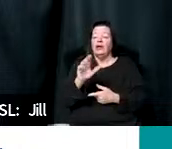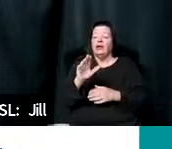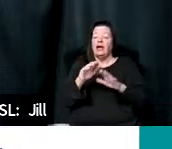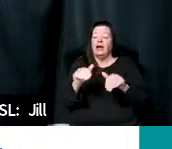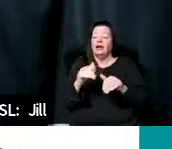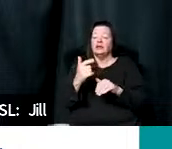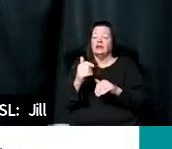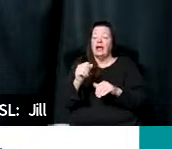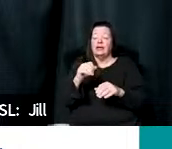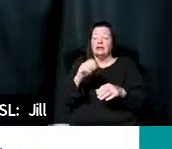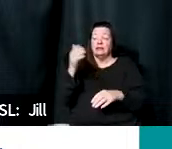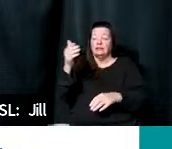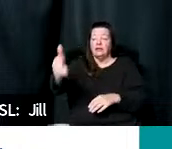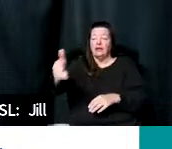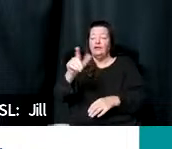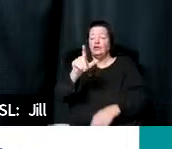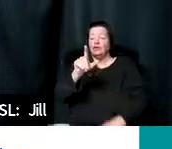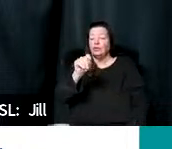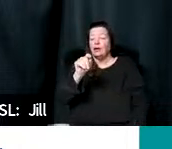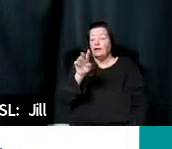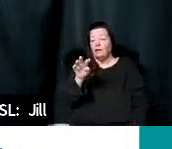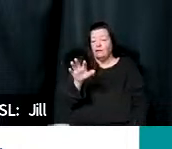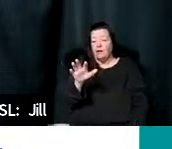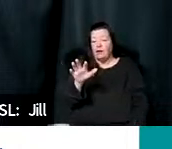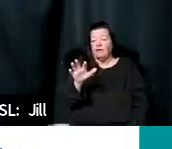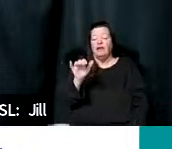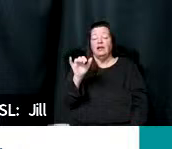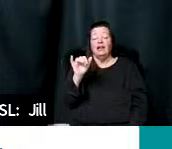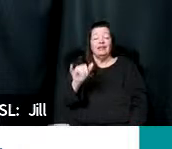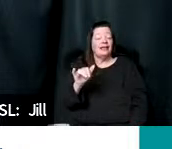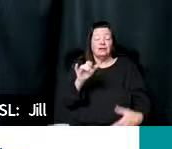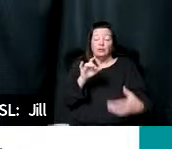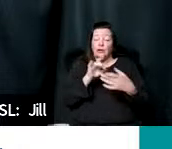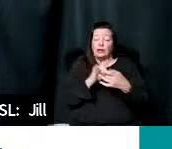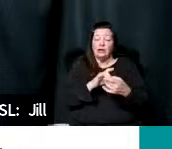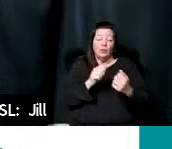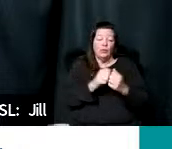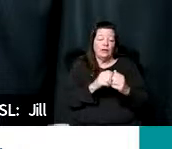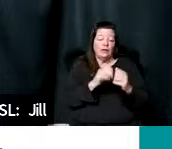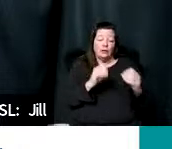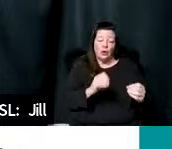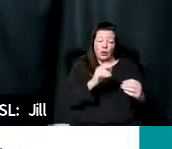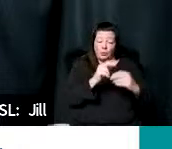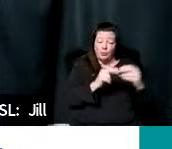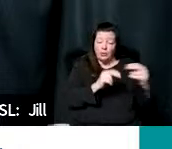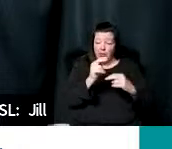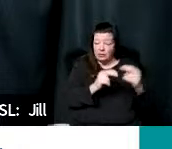2045. And that relates to, with no build, there will be